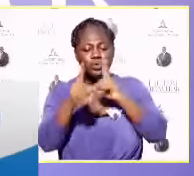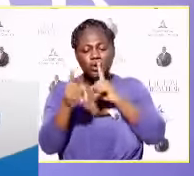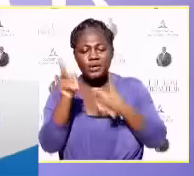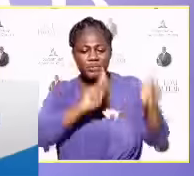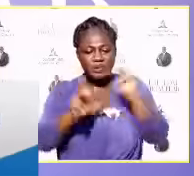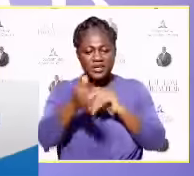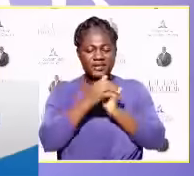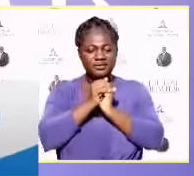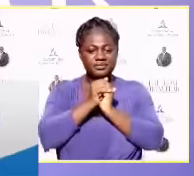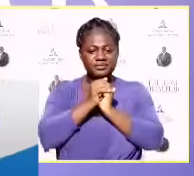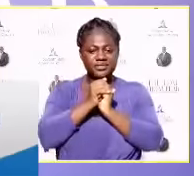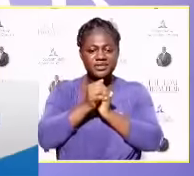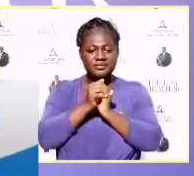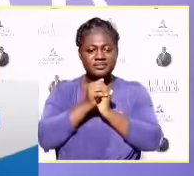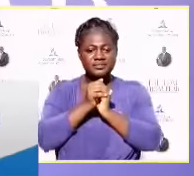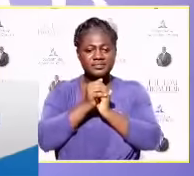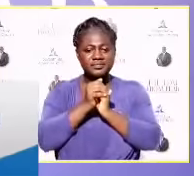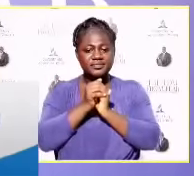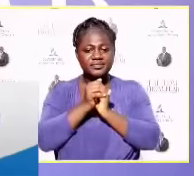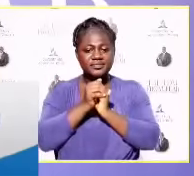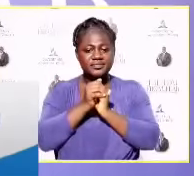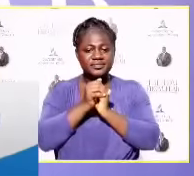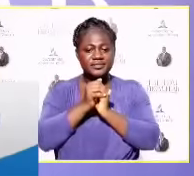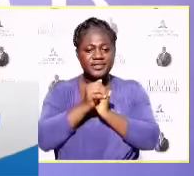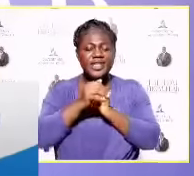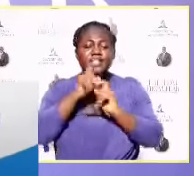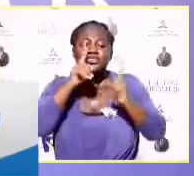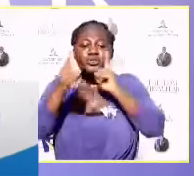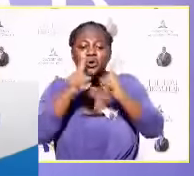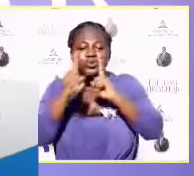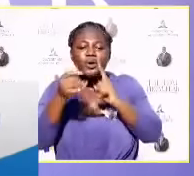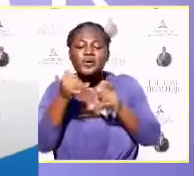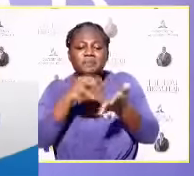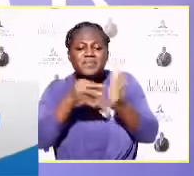The word conversation in that verse means conduct or